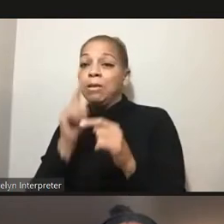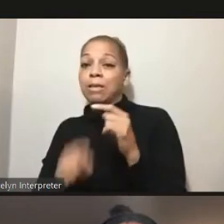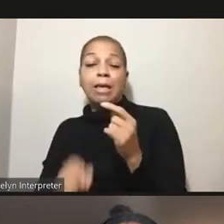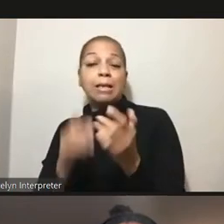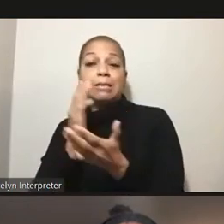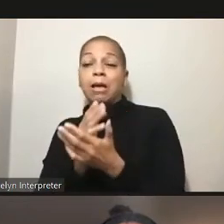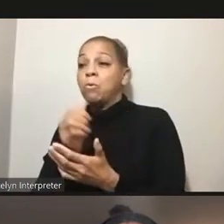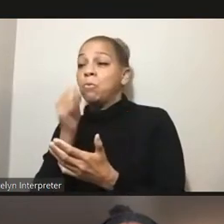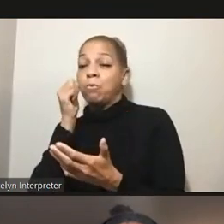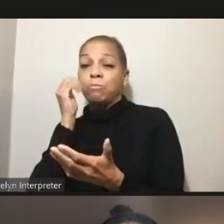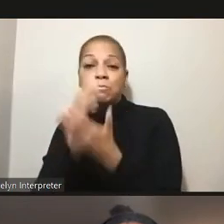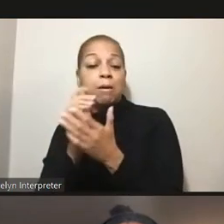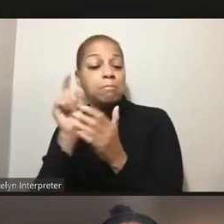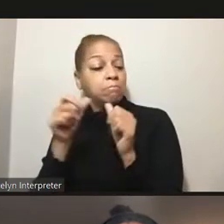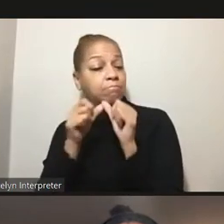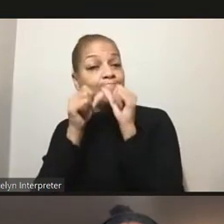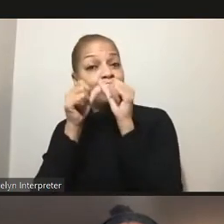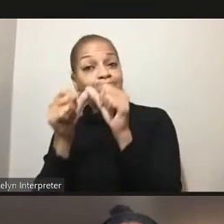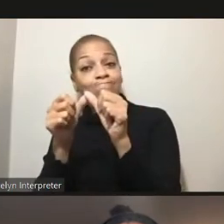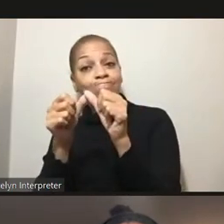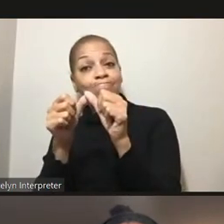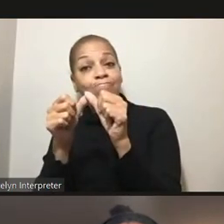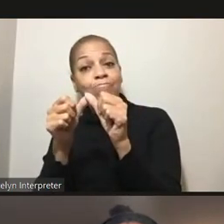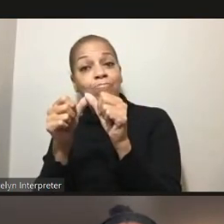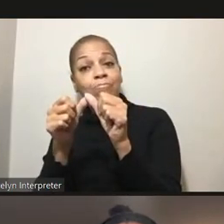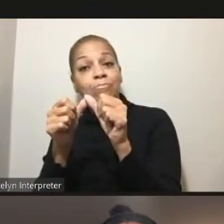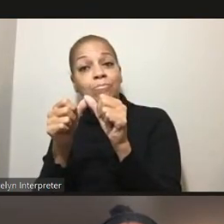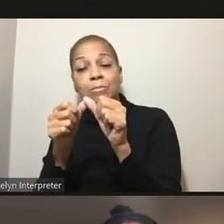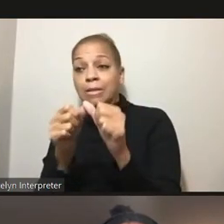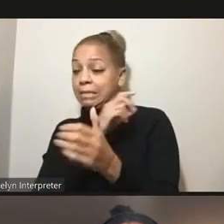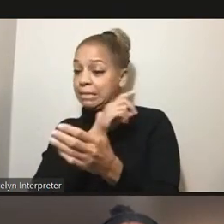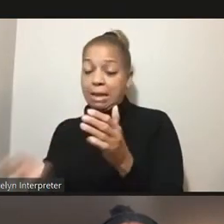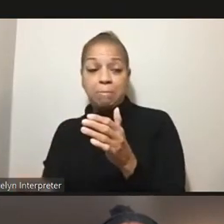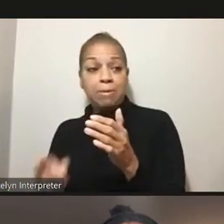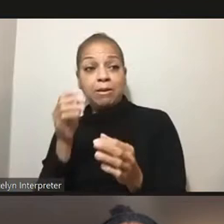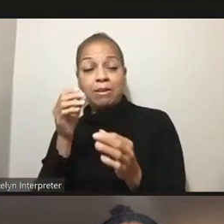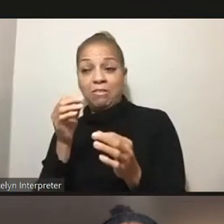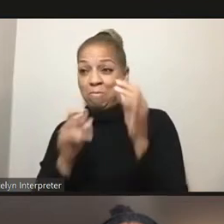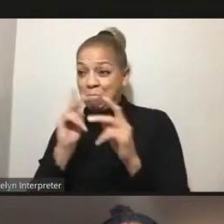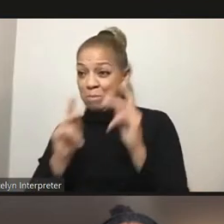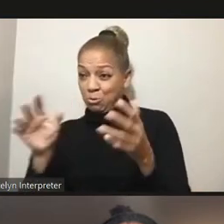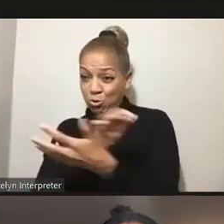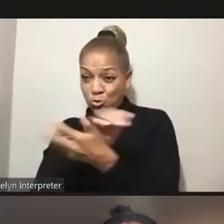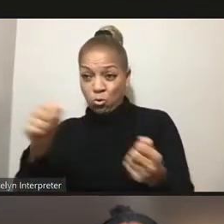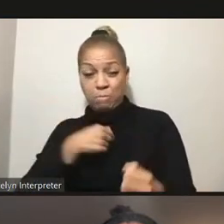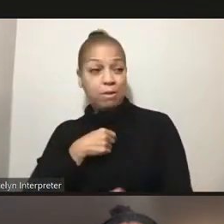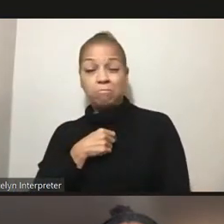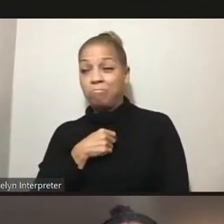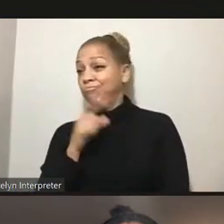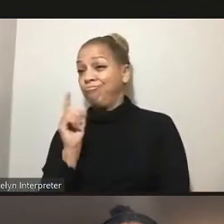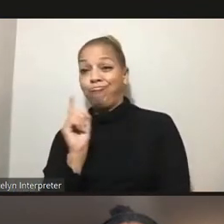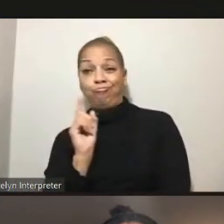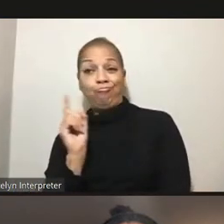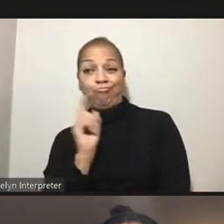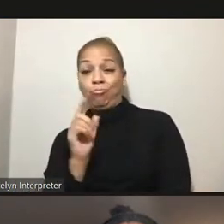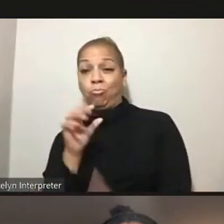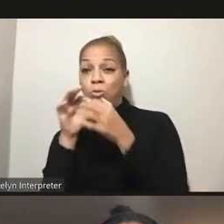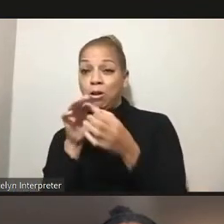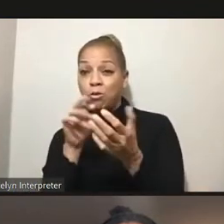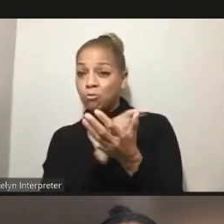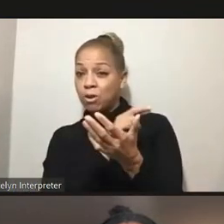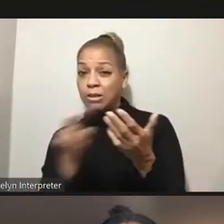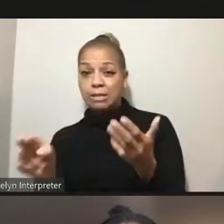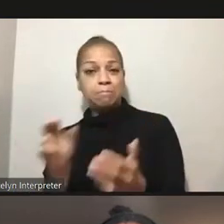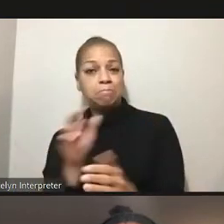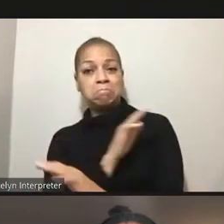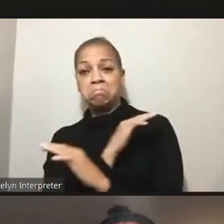I got to go on, right? And I'll be damned if I let people destroy me because of racism.